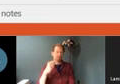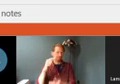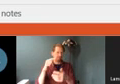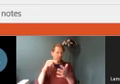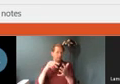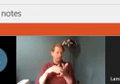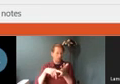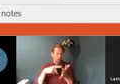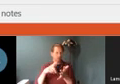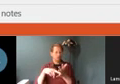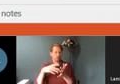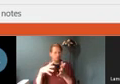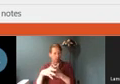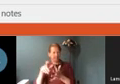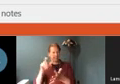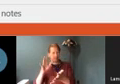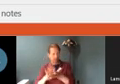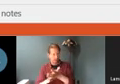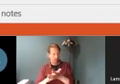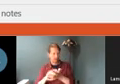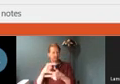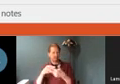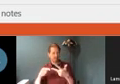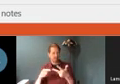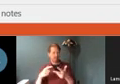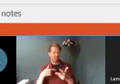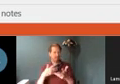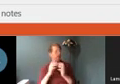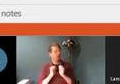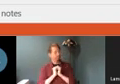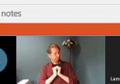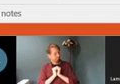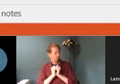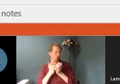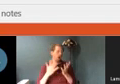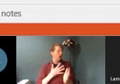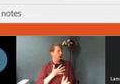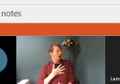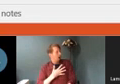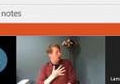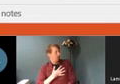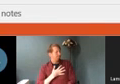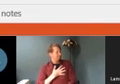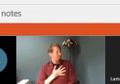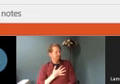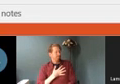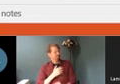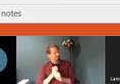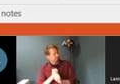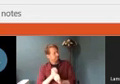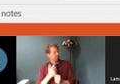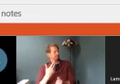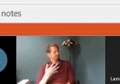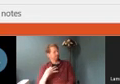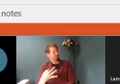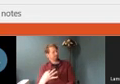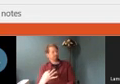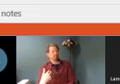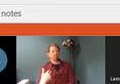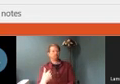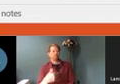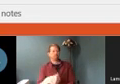who were putting me toward this. So this was a great honor, and I was very surprised and very grateful for this